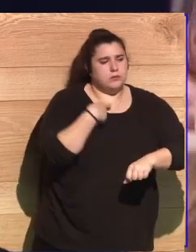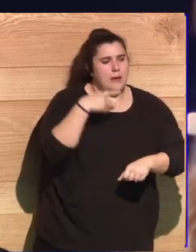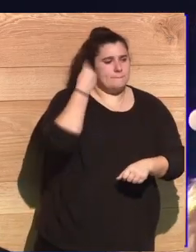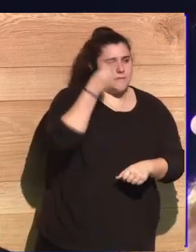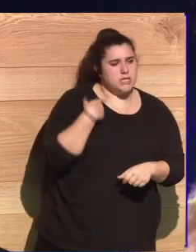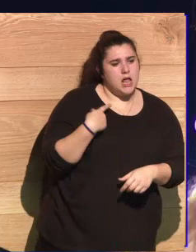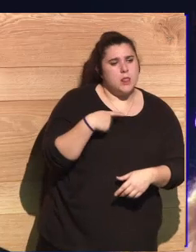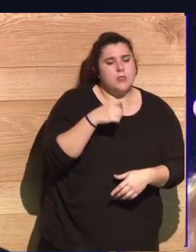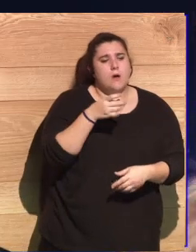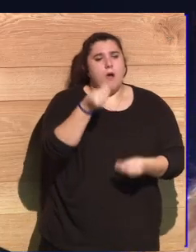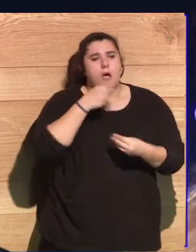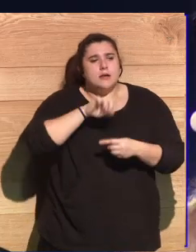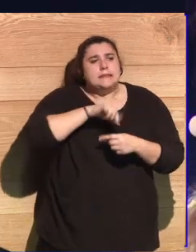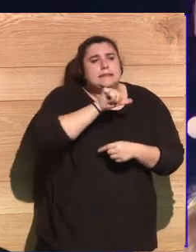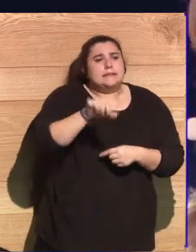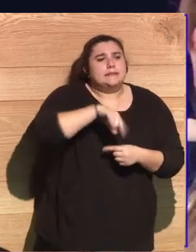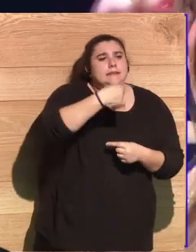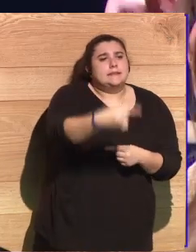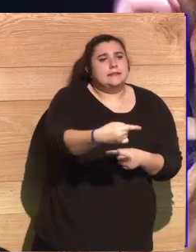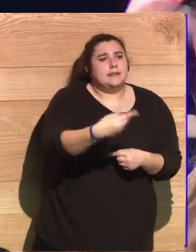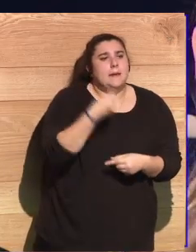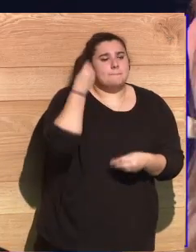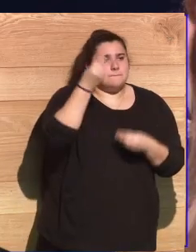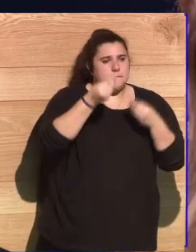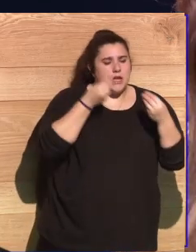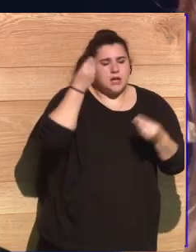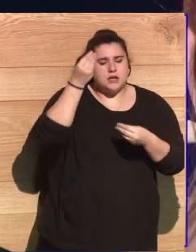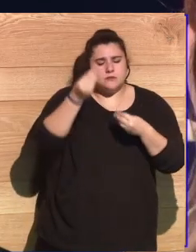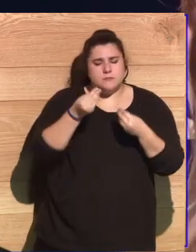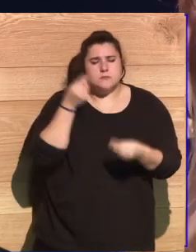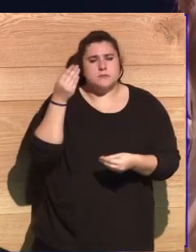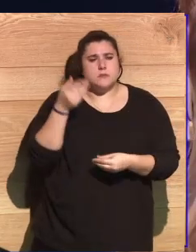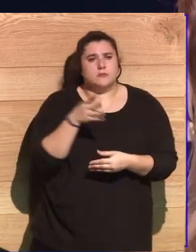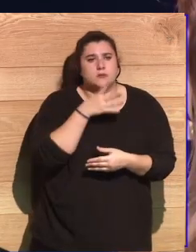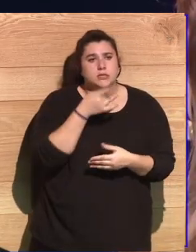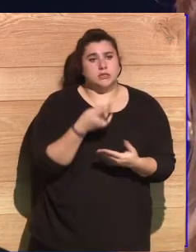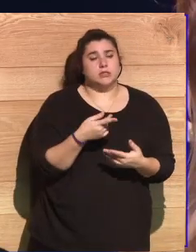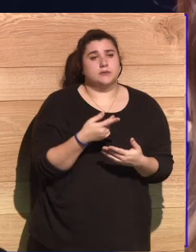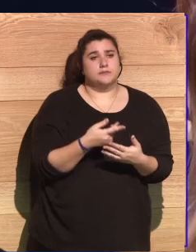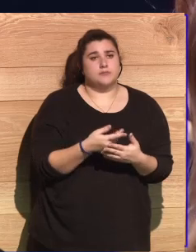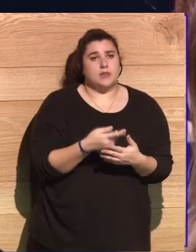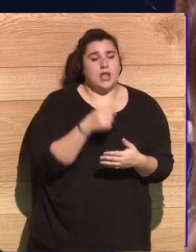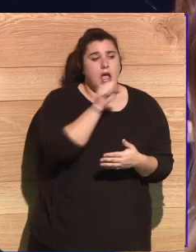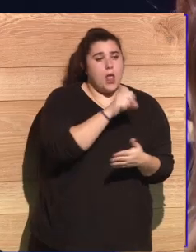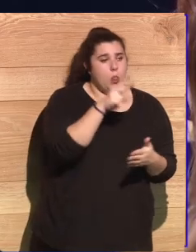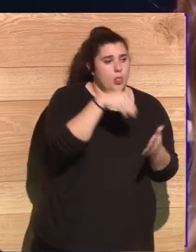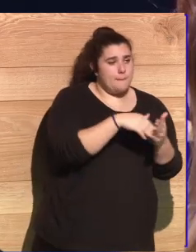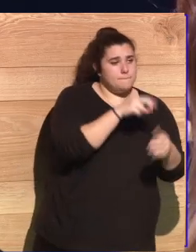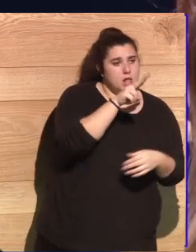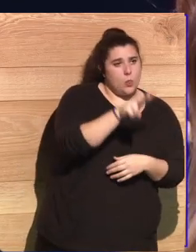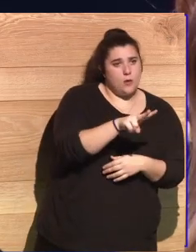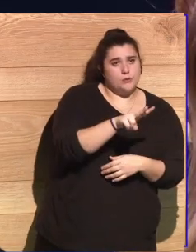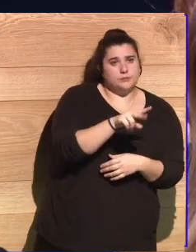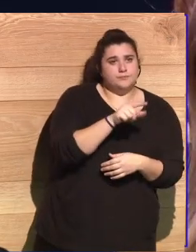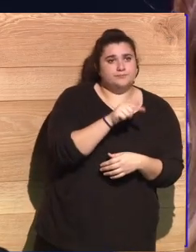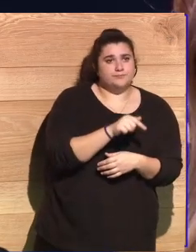you need and all those things. And it wasn't until 2002 that I